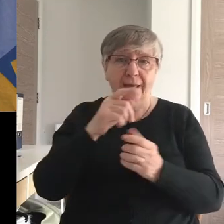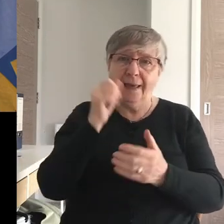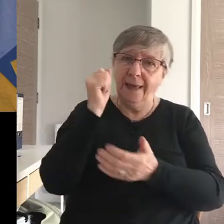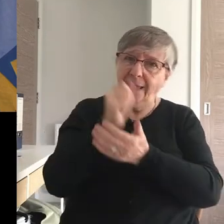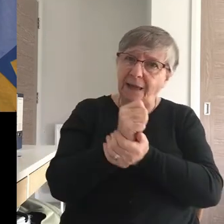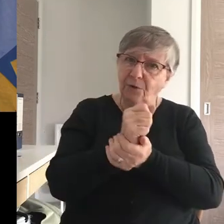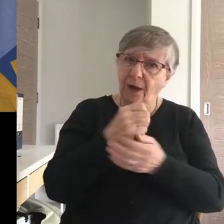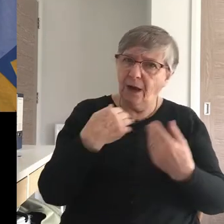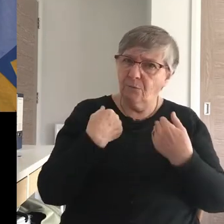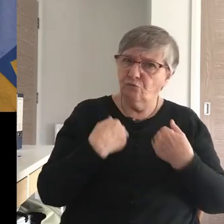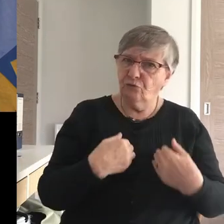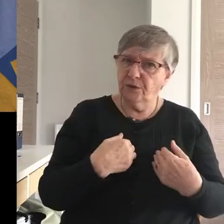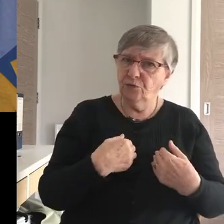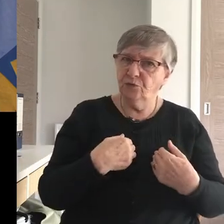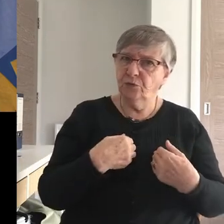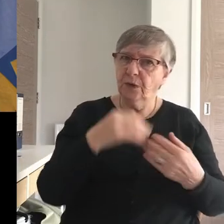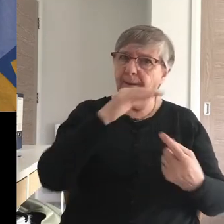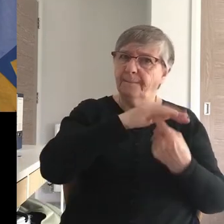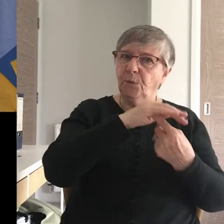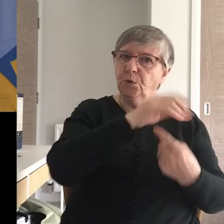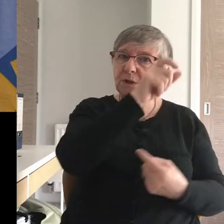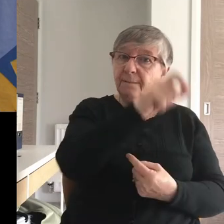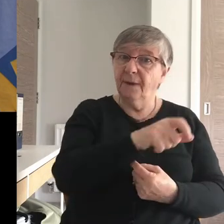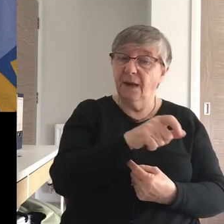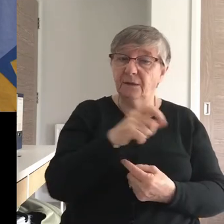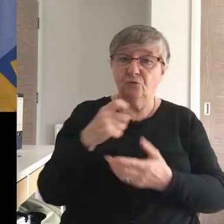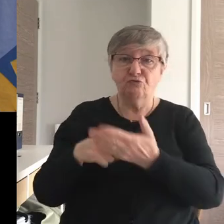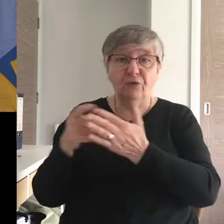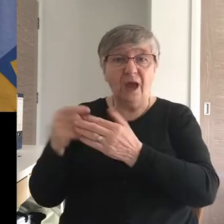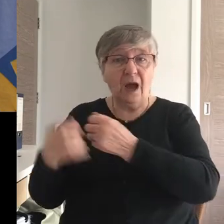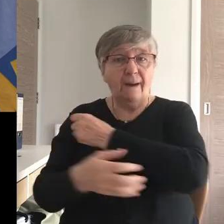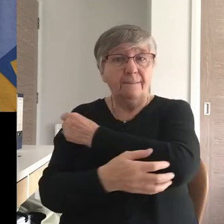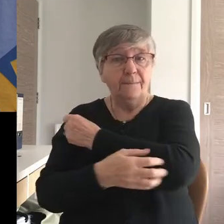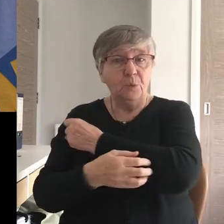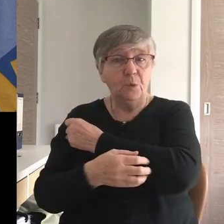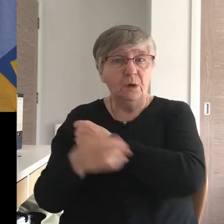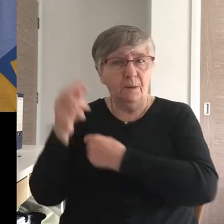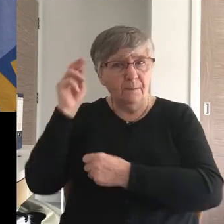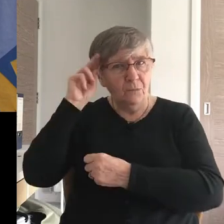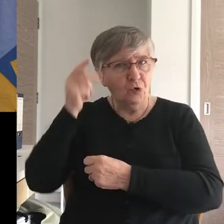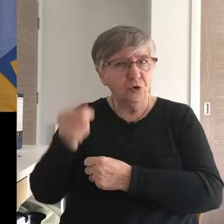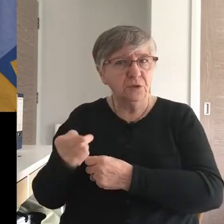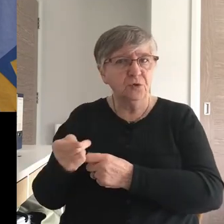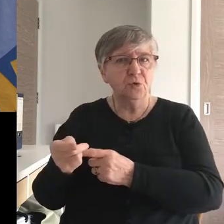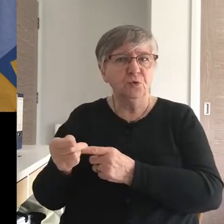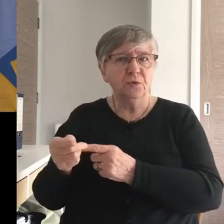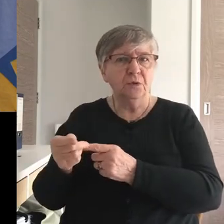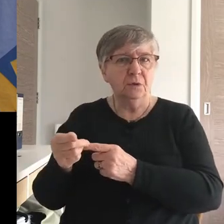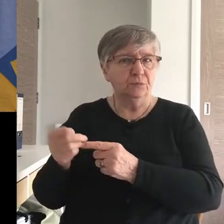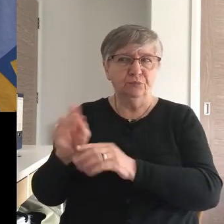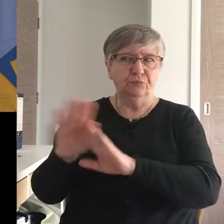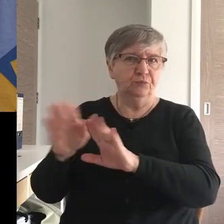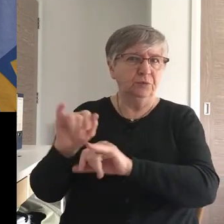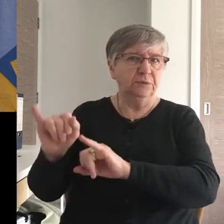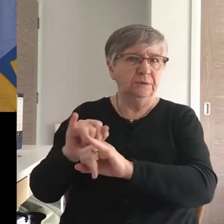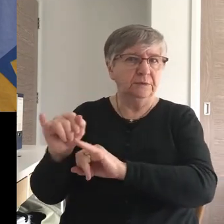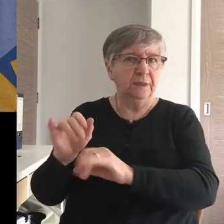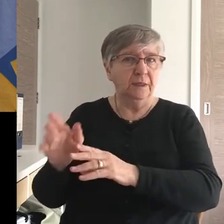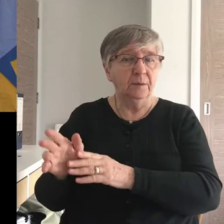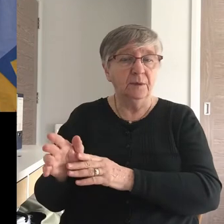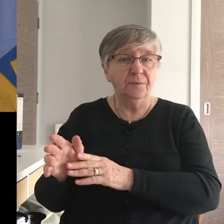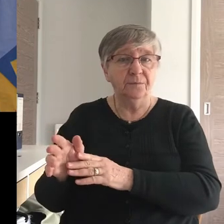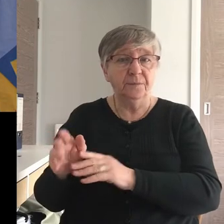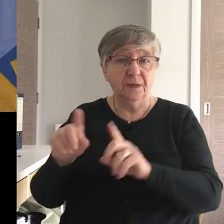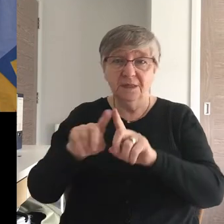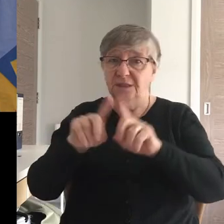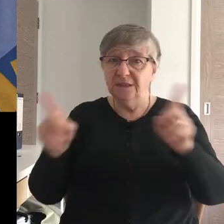rich and a highly regarded man. Rahab was poor and a prostitute of a despised profession.